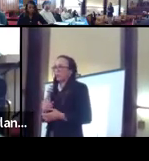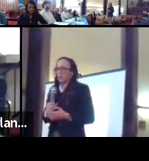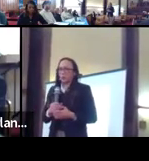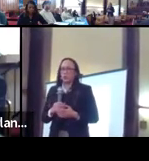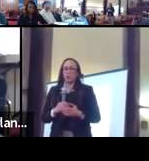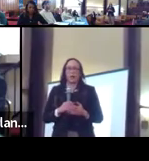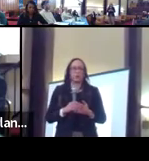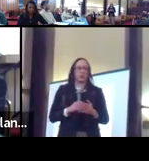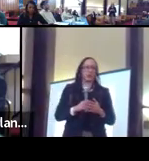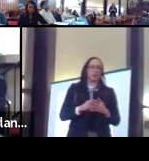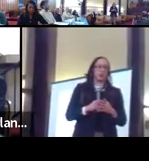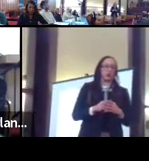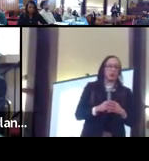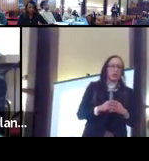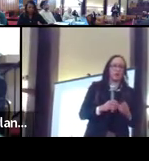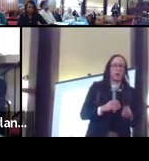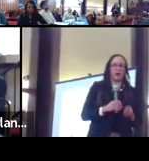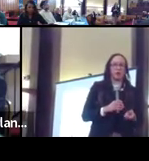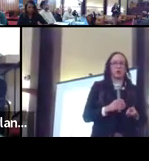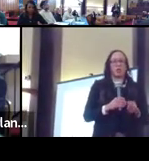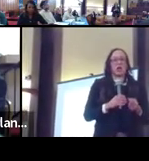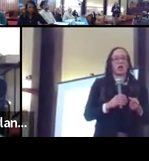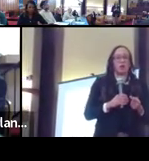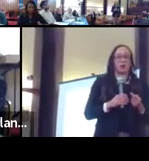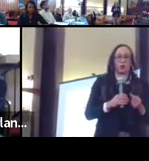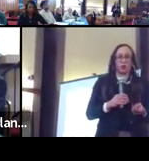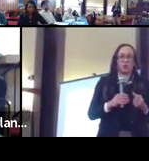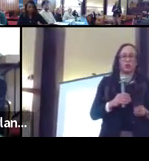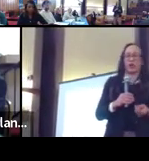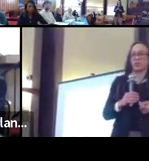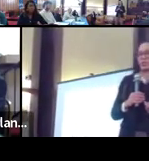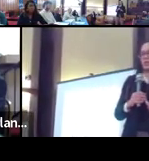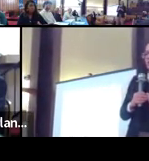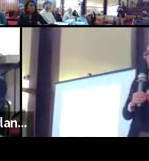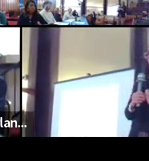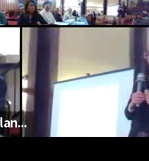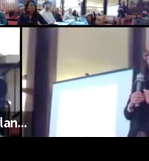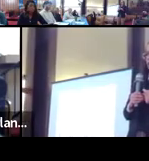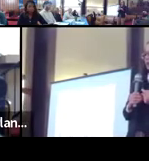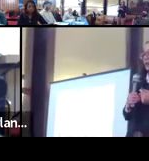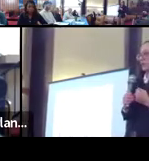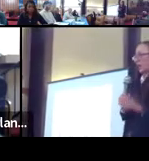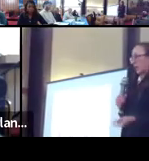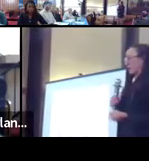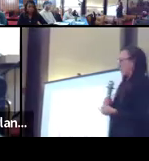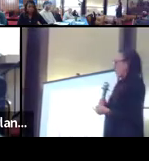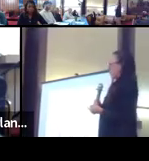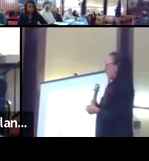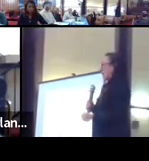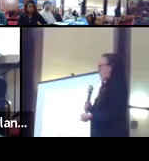The key takeaways from this chapter include time-bound goals, strategies,